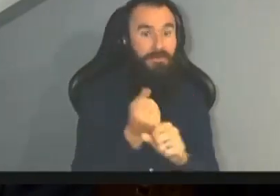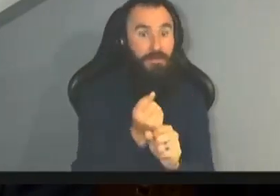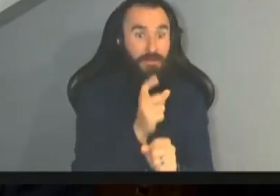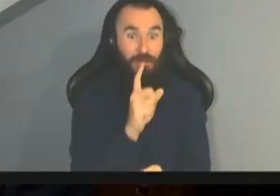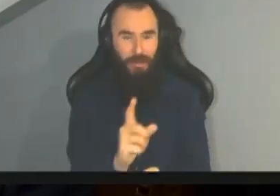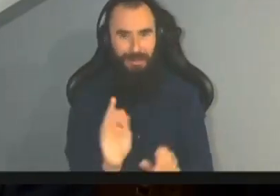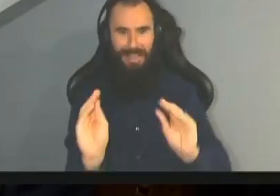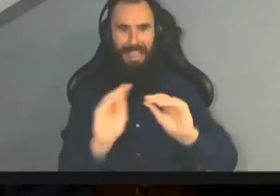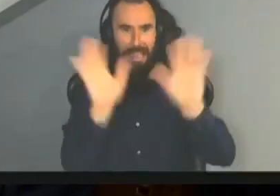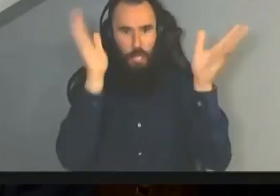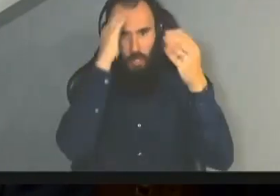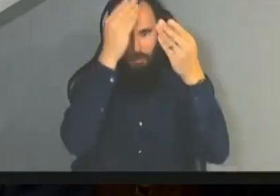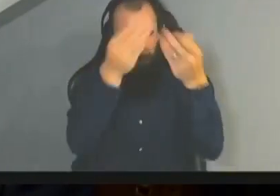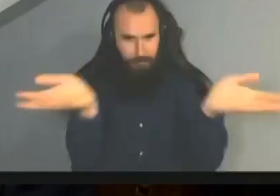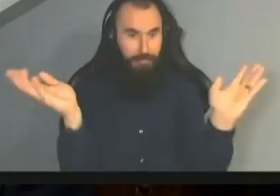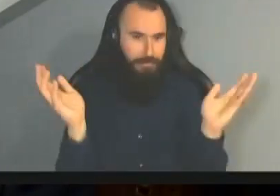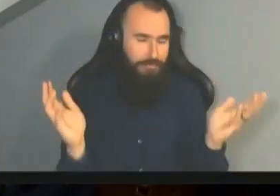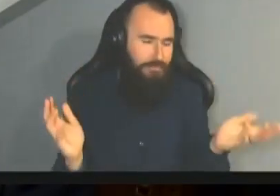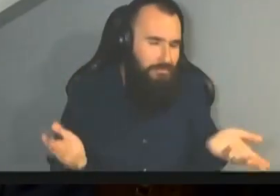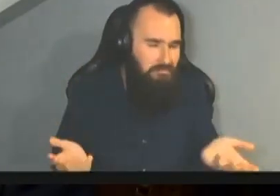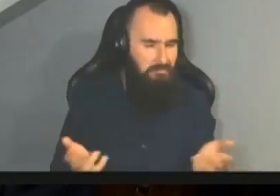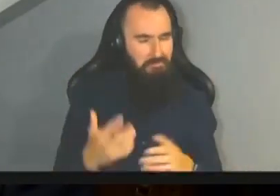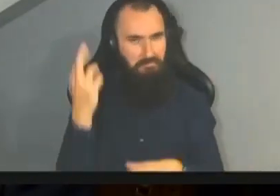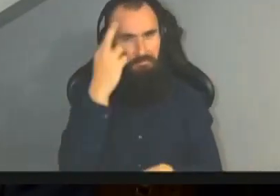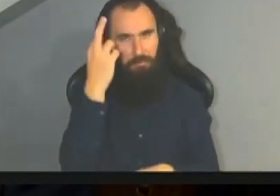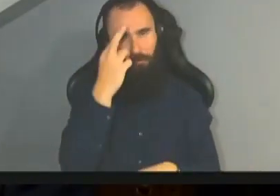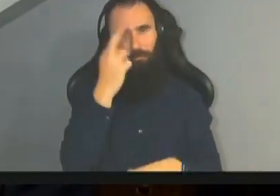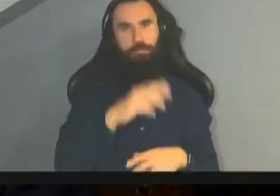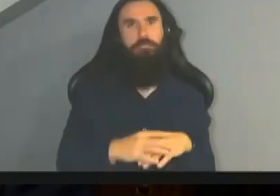clear for posterity. And then